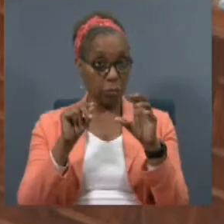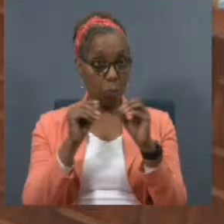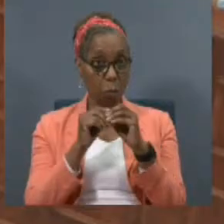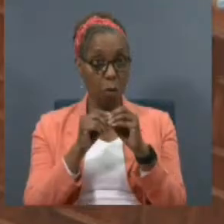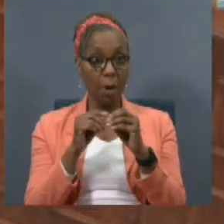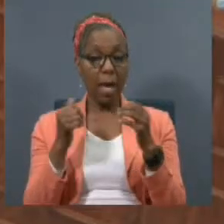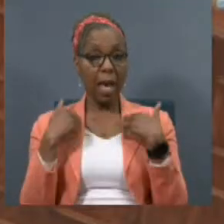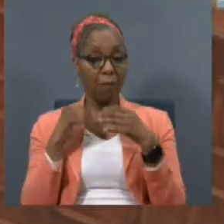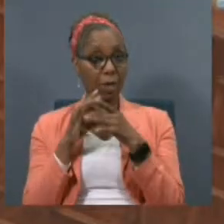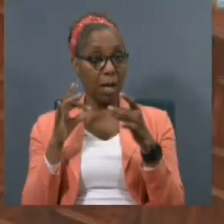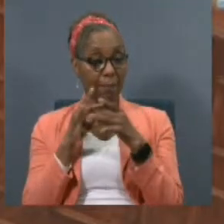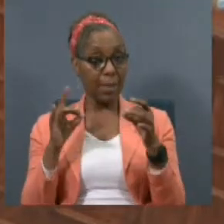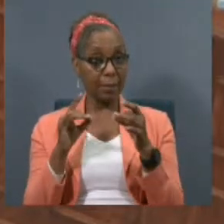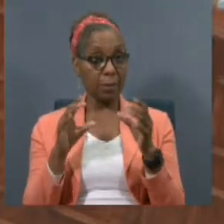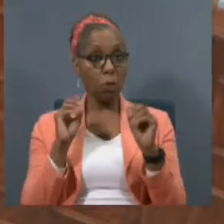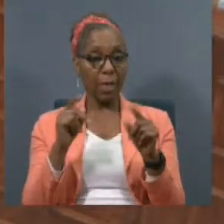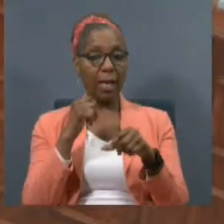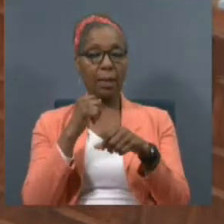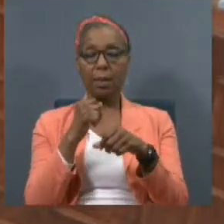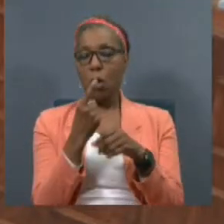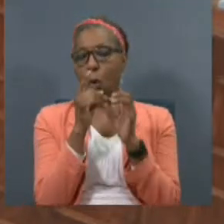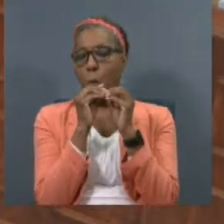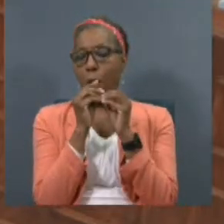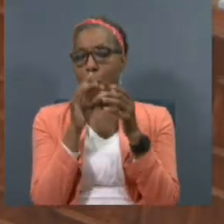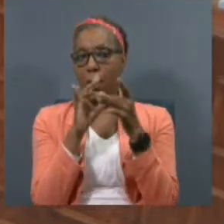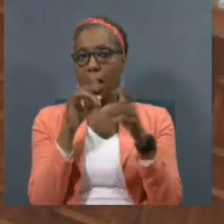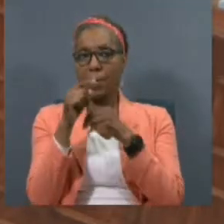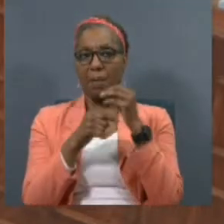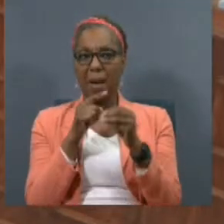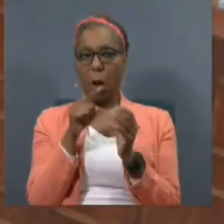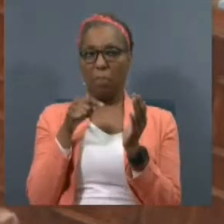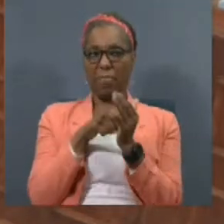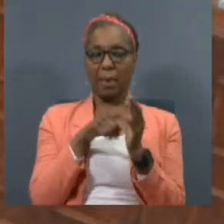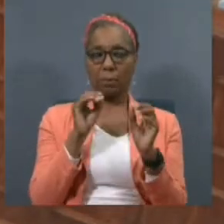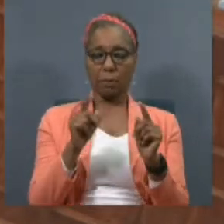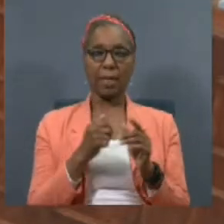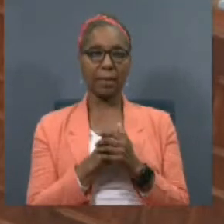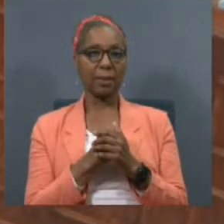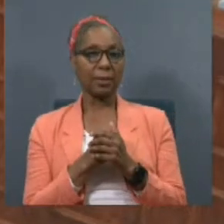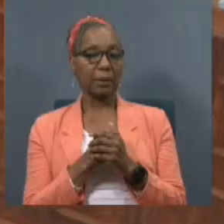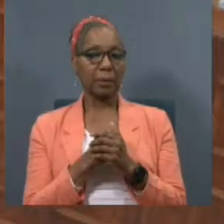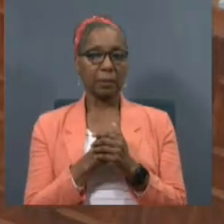comment? I was just going to make one more comment on this.